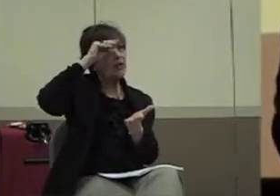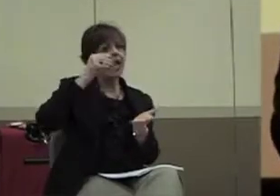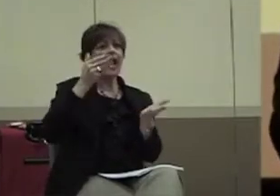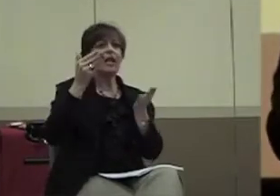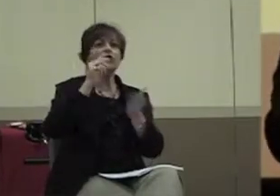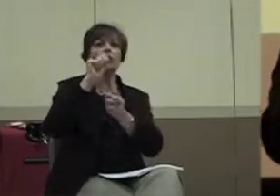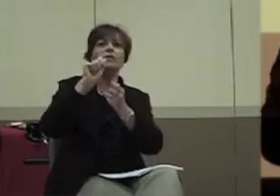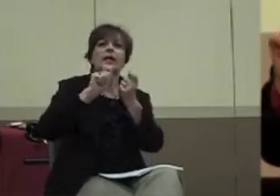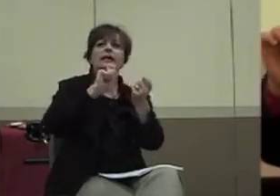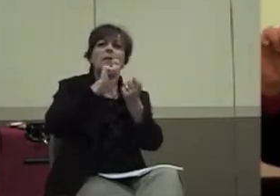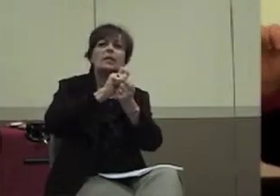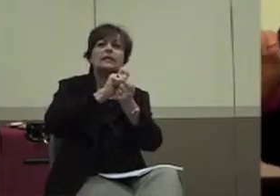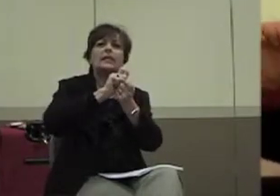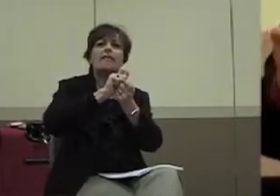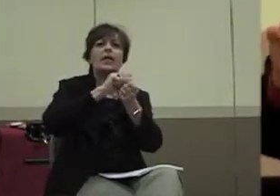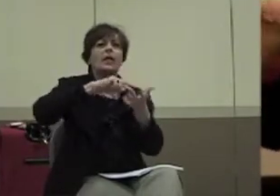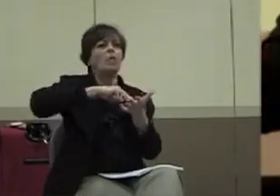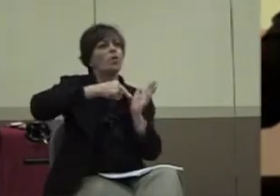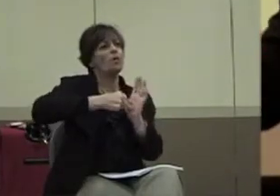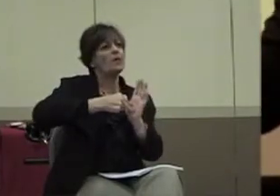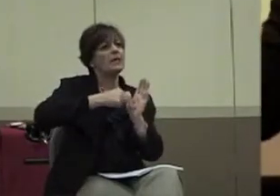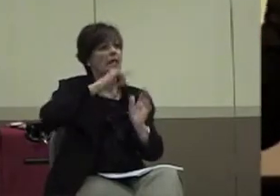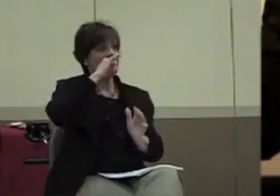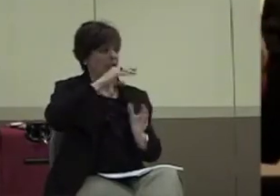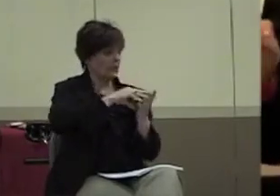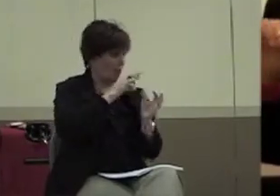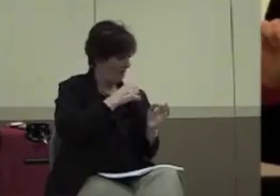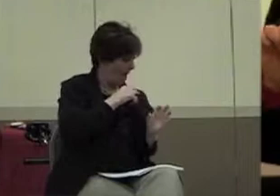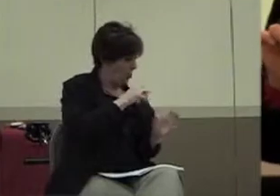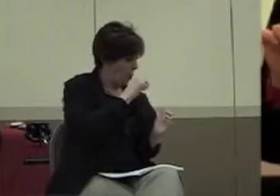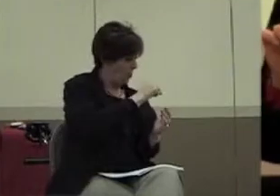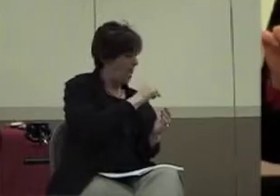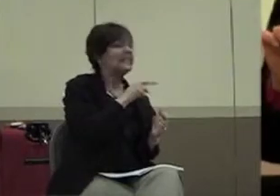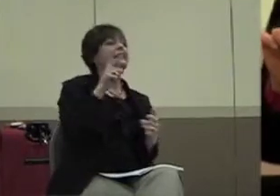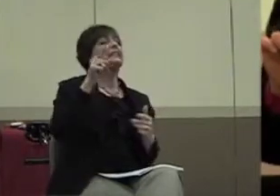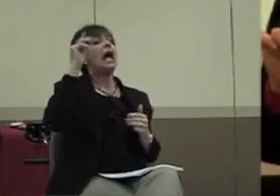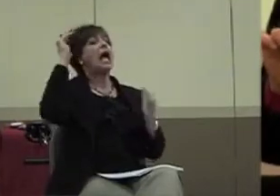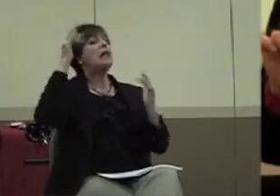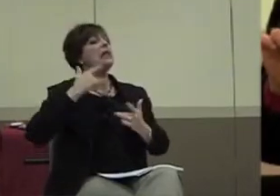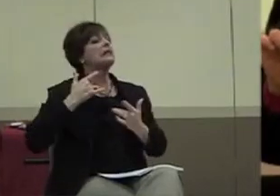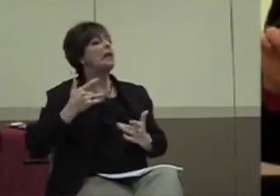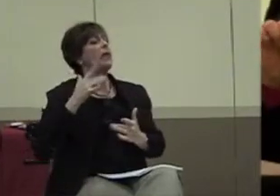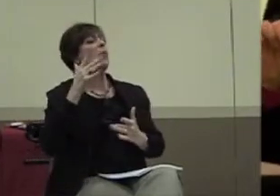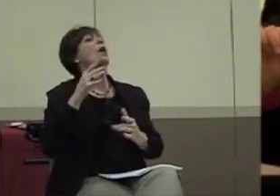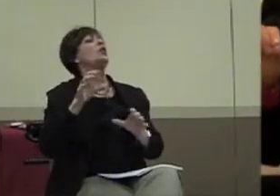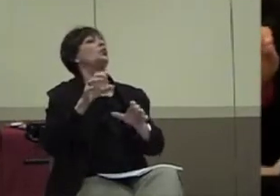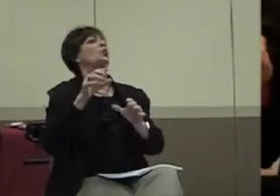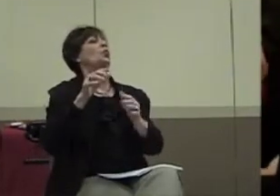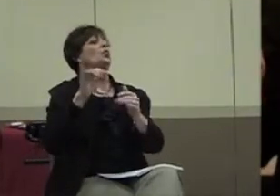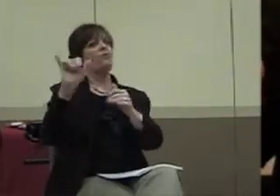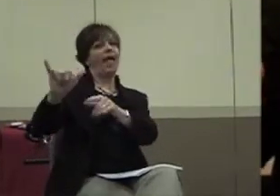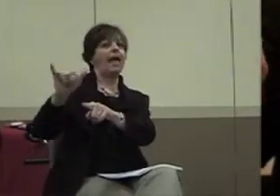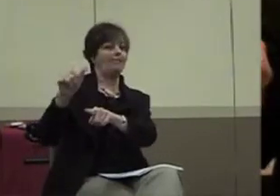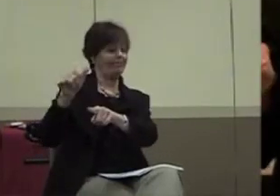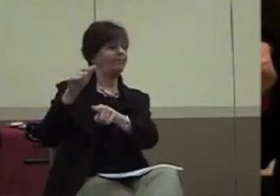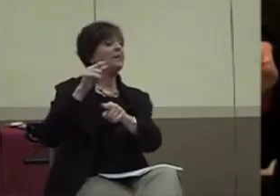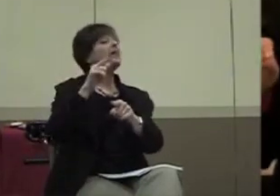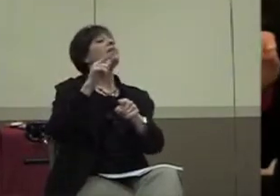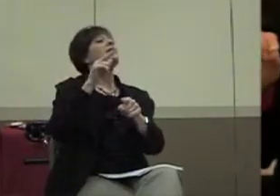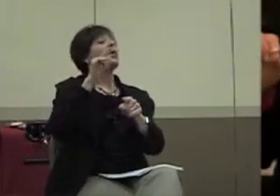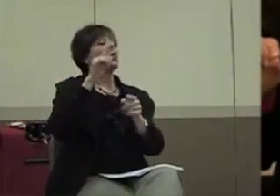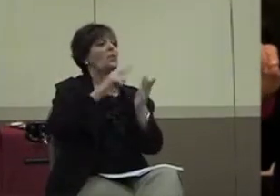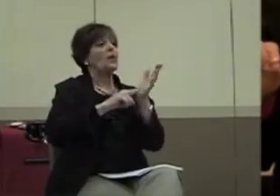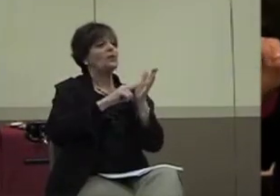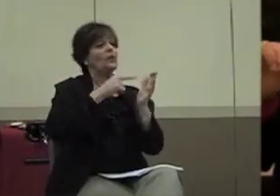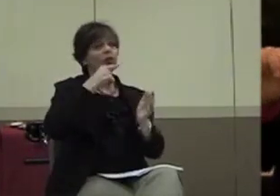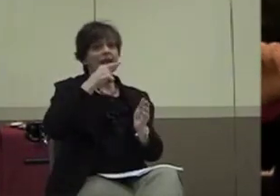a specific purpose. Kids have learned, if I do this, adults typically do that. As a matter of fact, research says